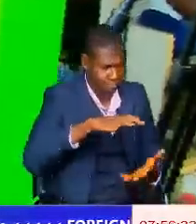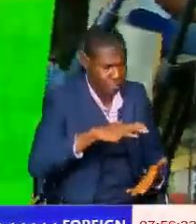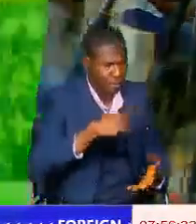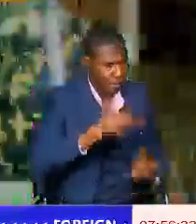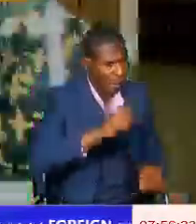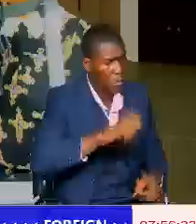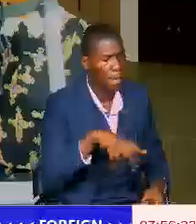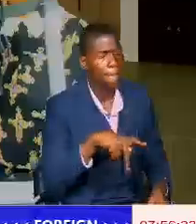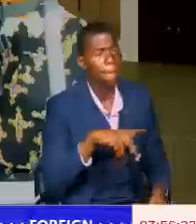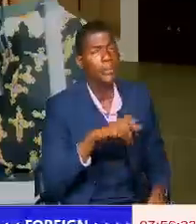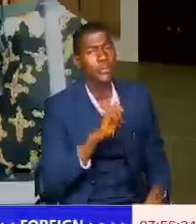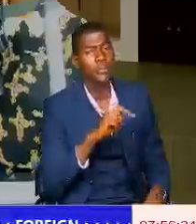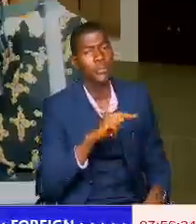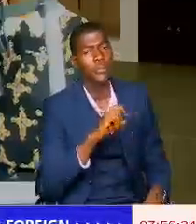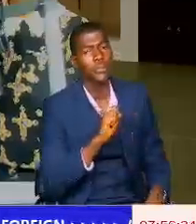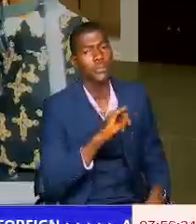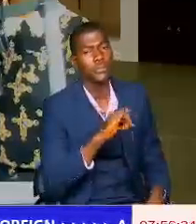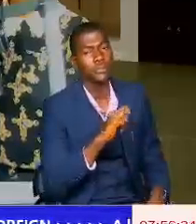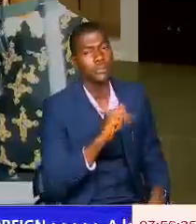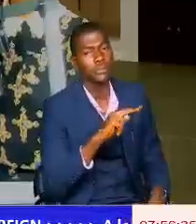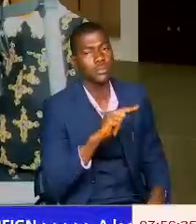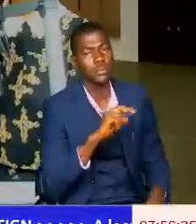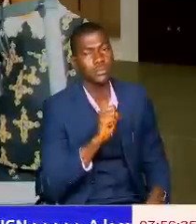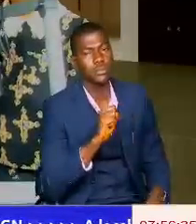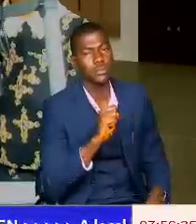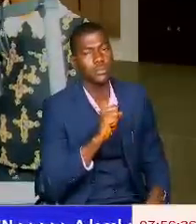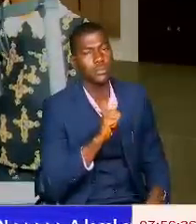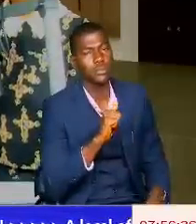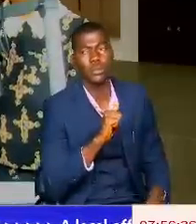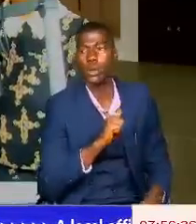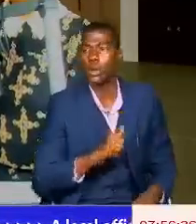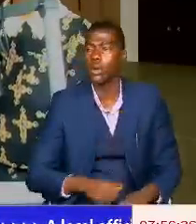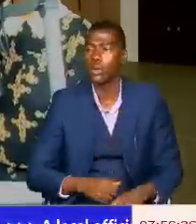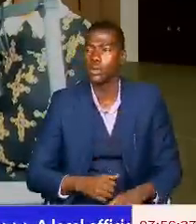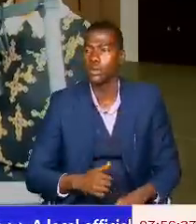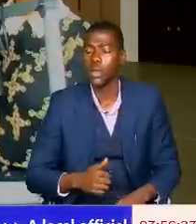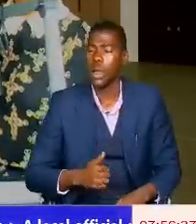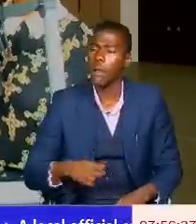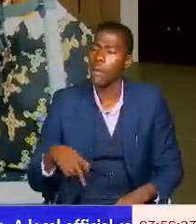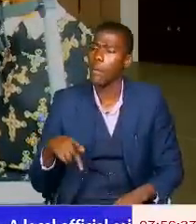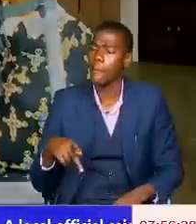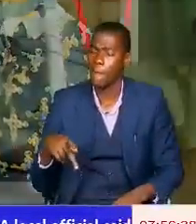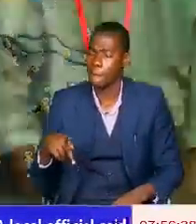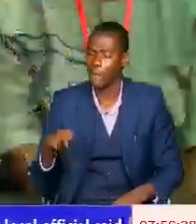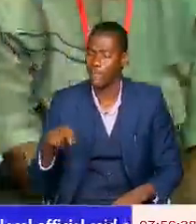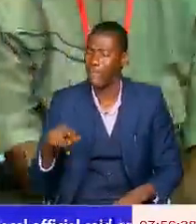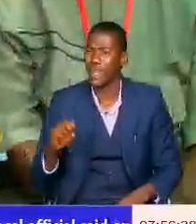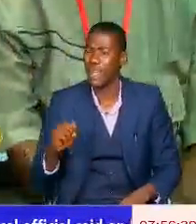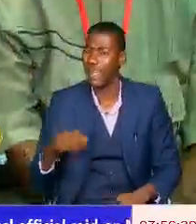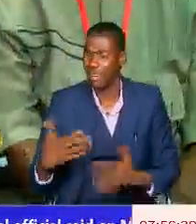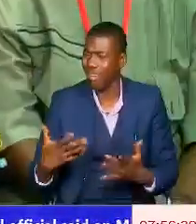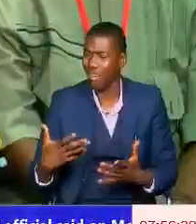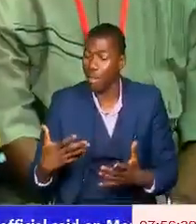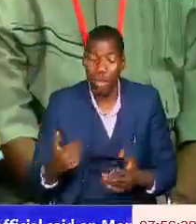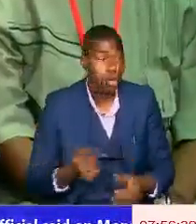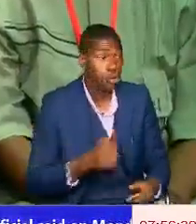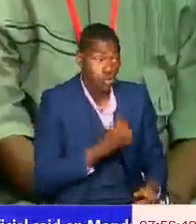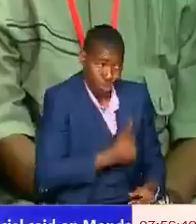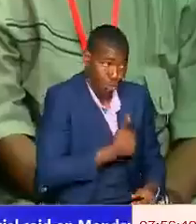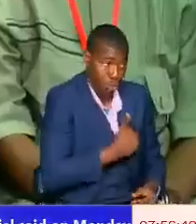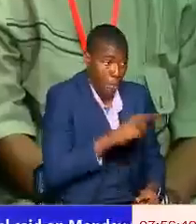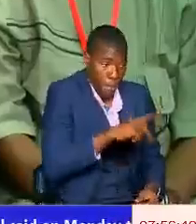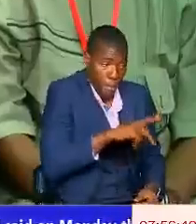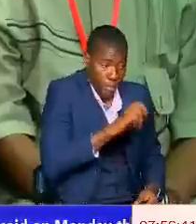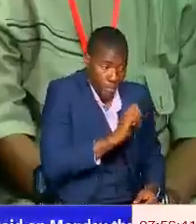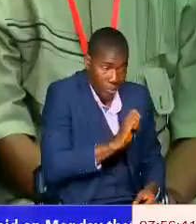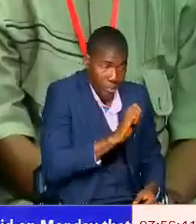Then talk, say one Mr. Pension, I be Pencom. Sorry, Pencom. Pencom, sorry. Okay. Then talk, say one Mr.